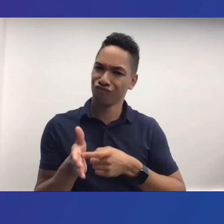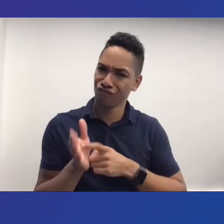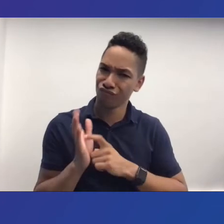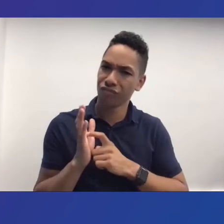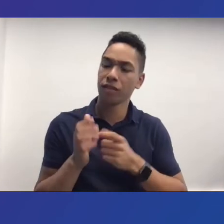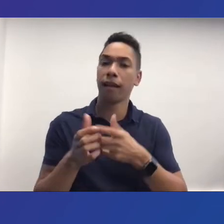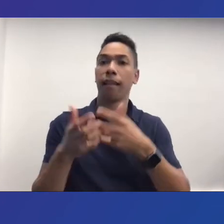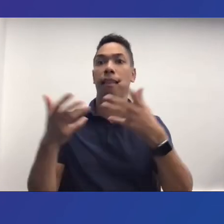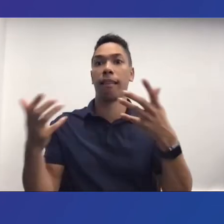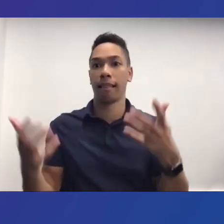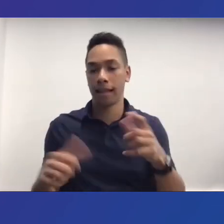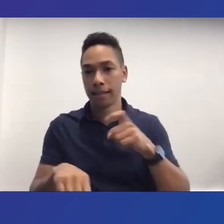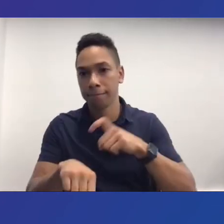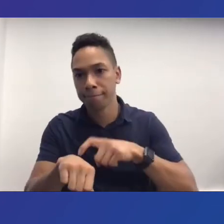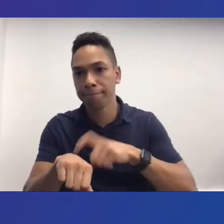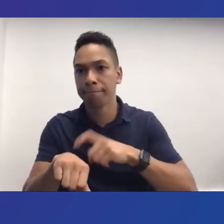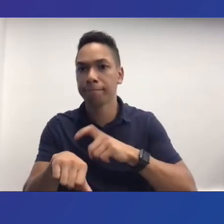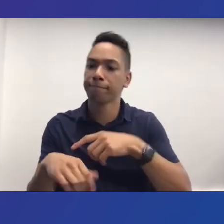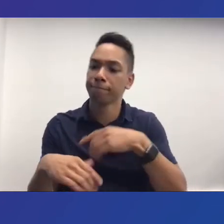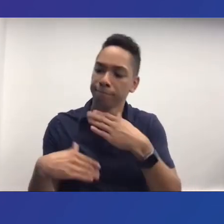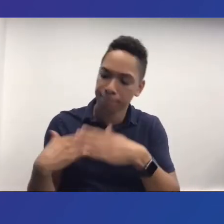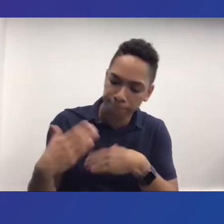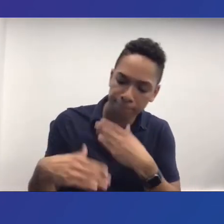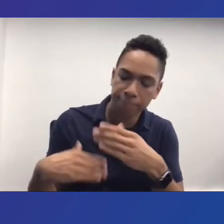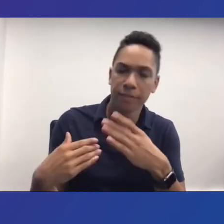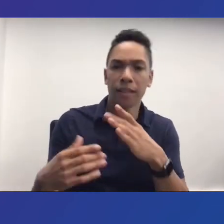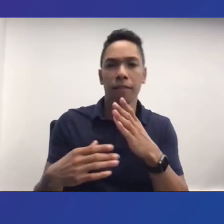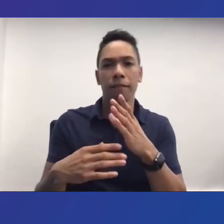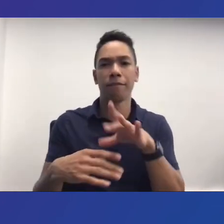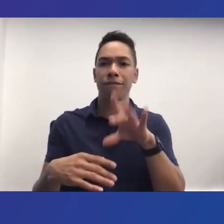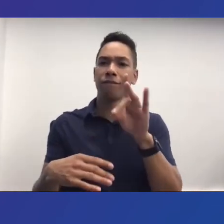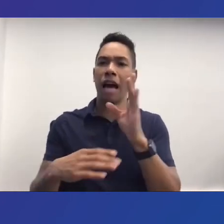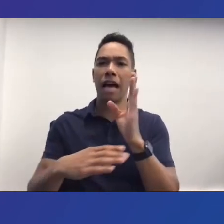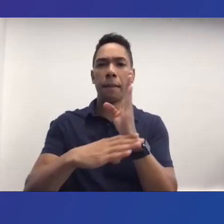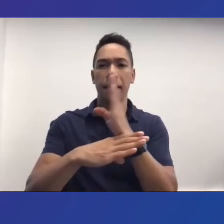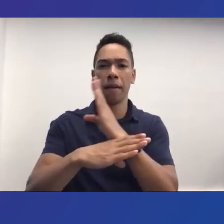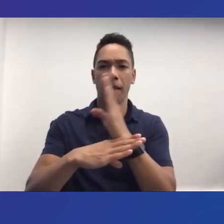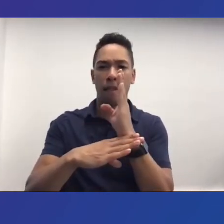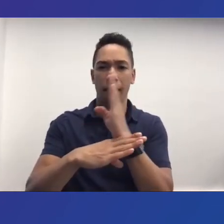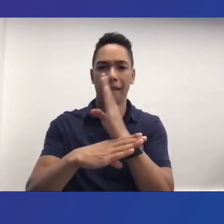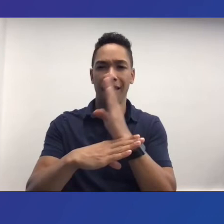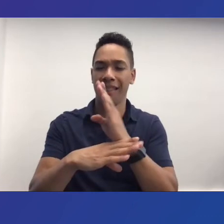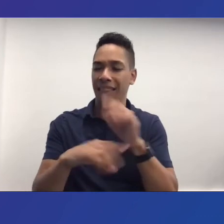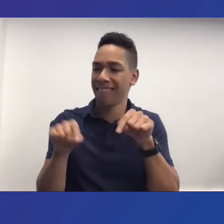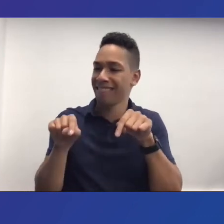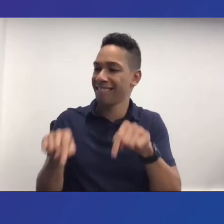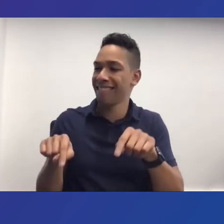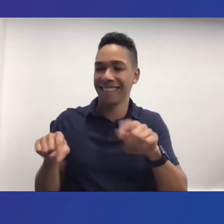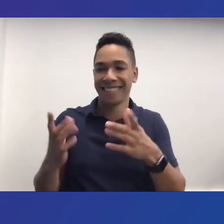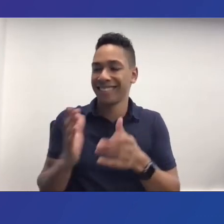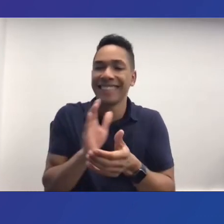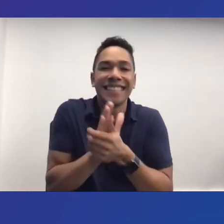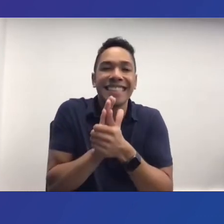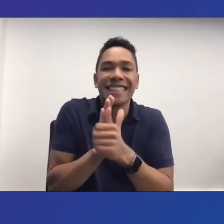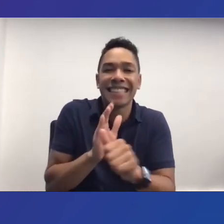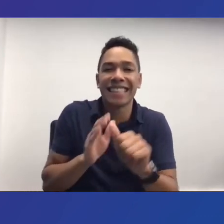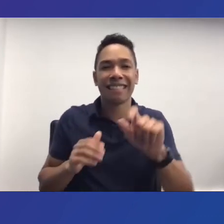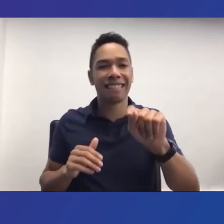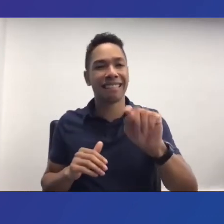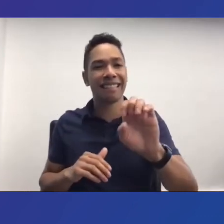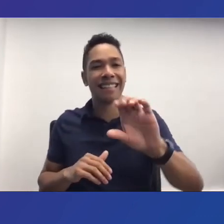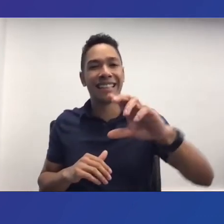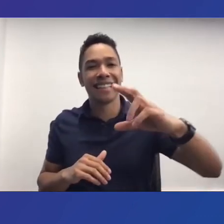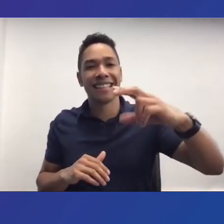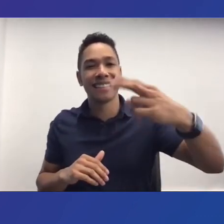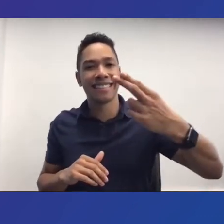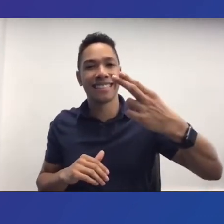a lot of time to find that middle ground where they can understand this is just a technique, and you don't, get off